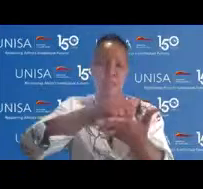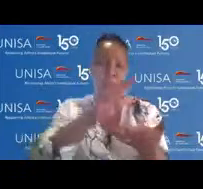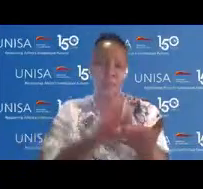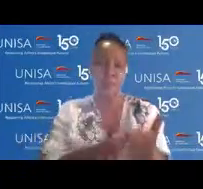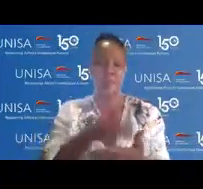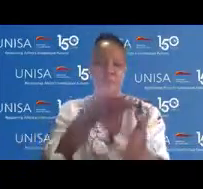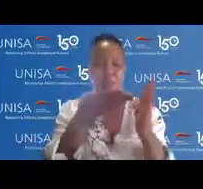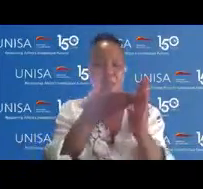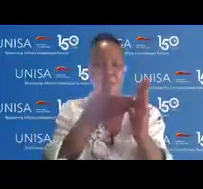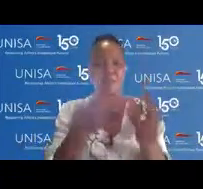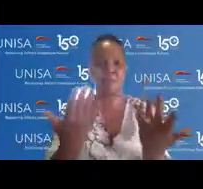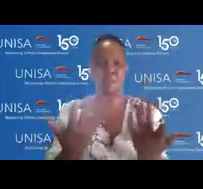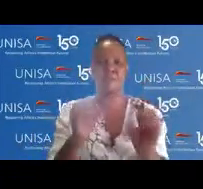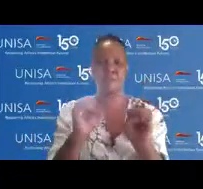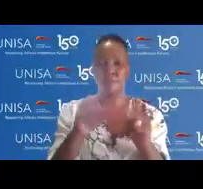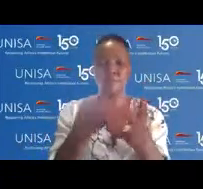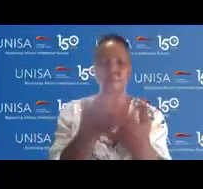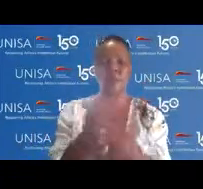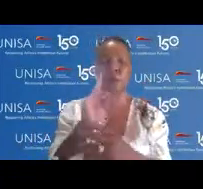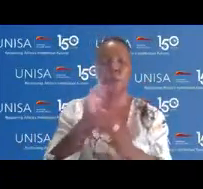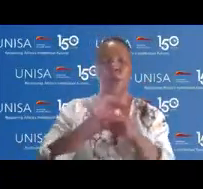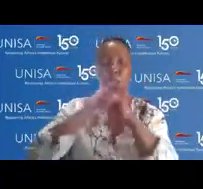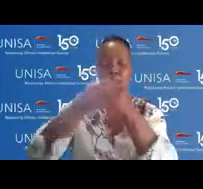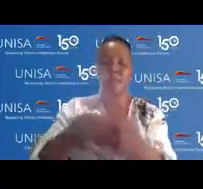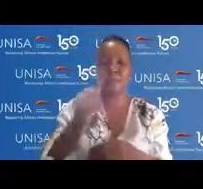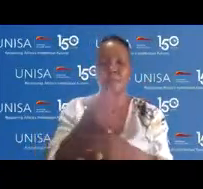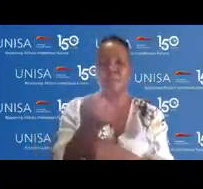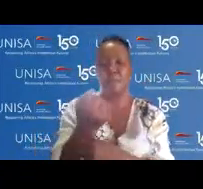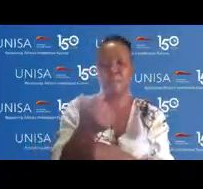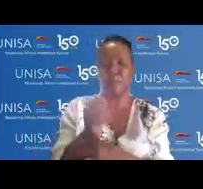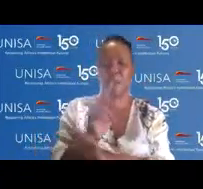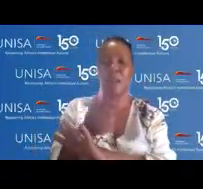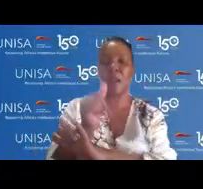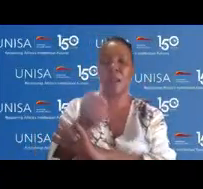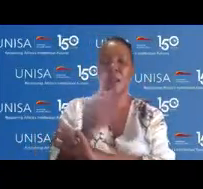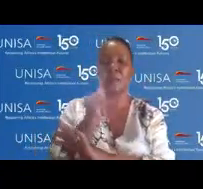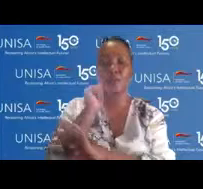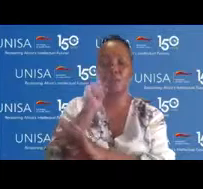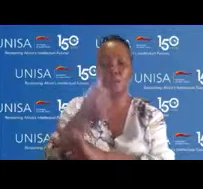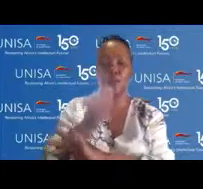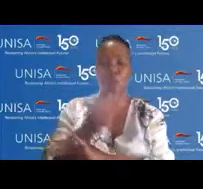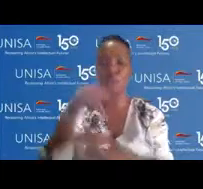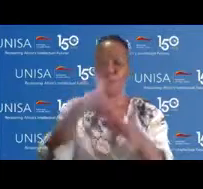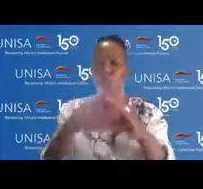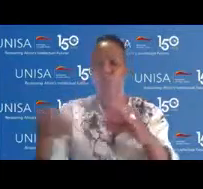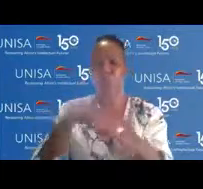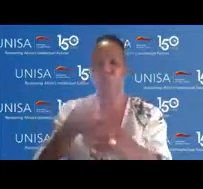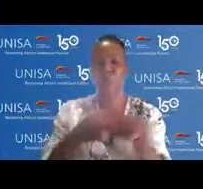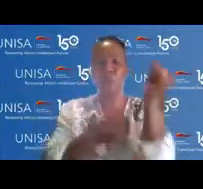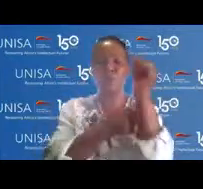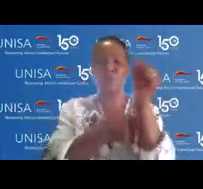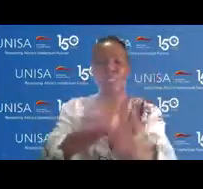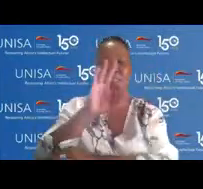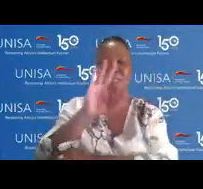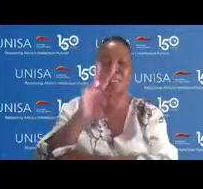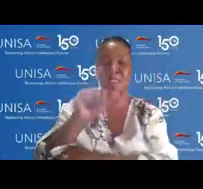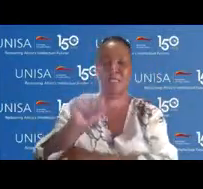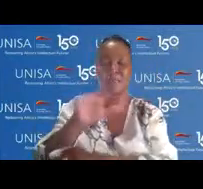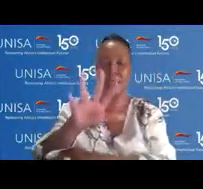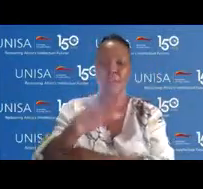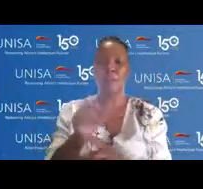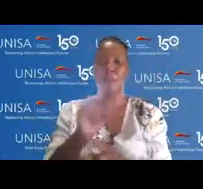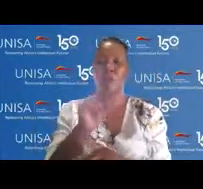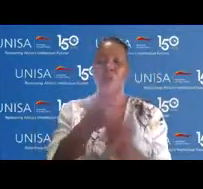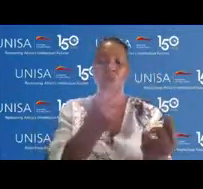Okay, so we will cover this a bit later tomorrow when we go through Office 365. But what I can do now is